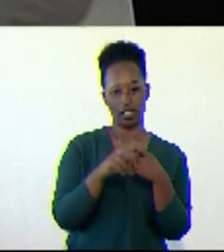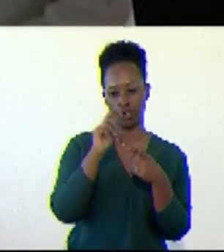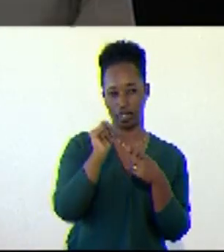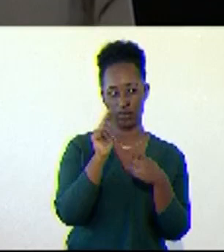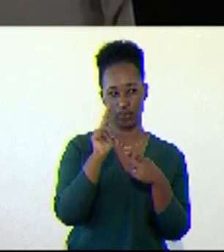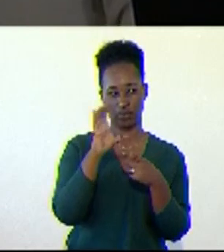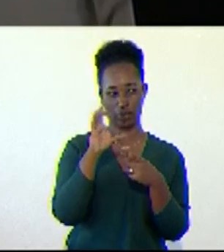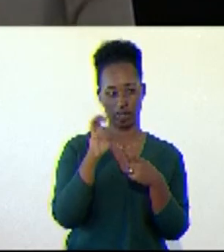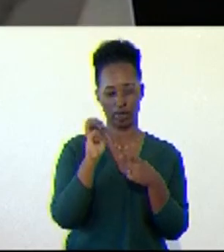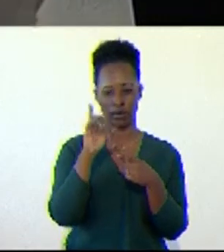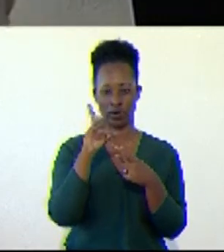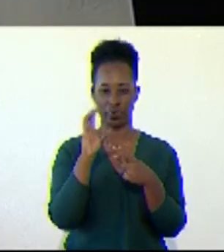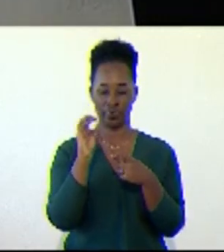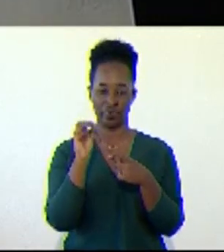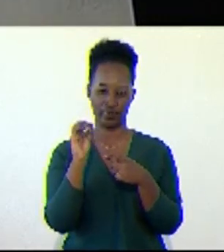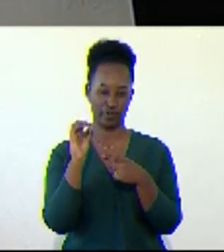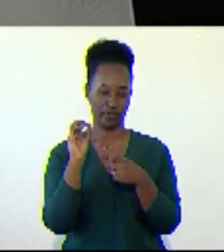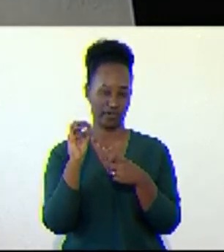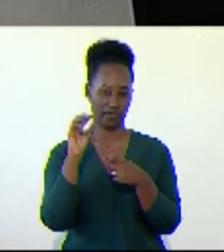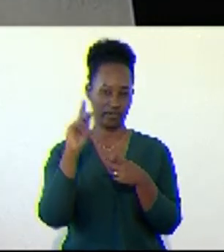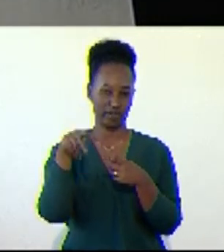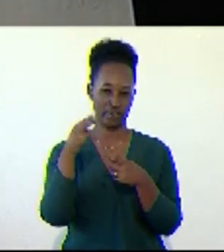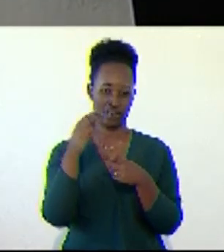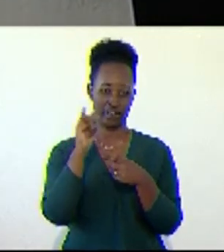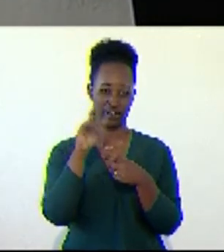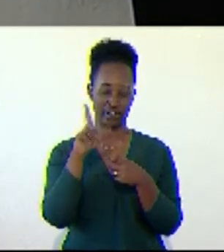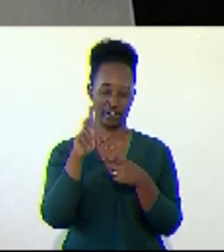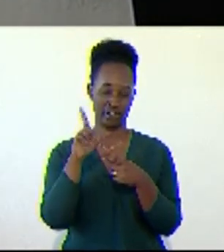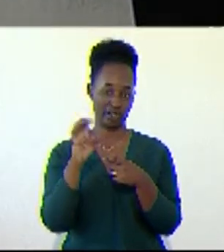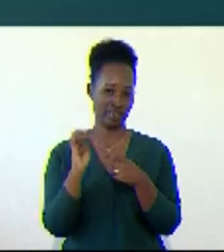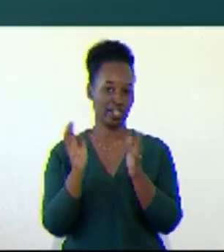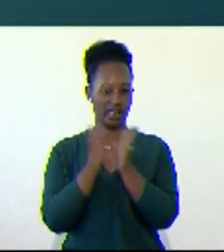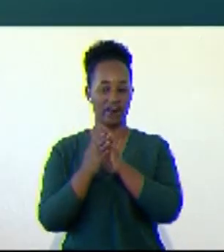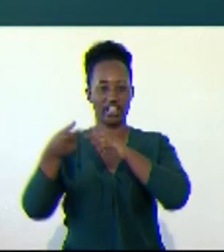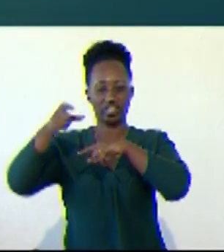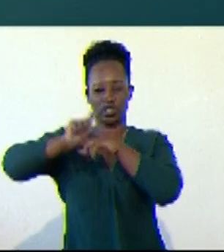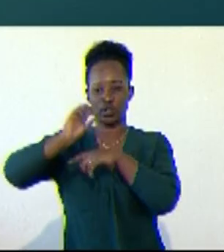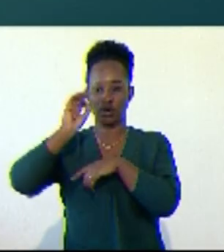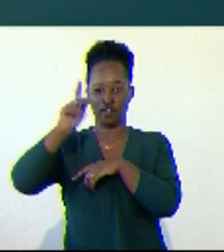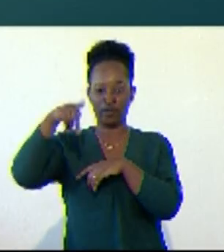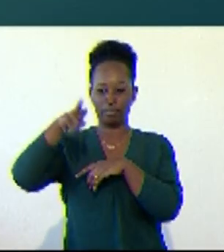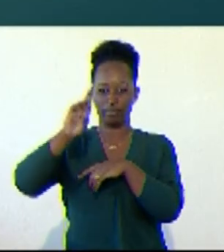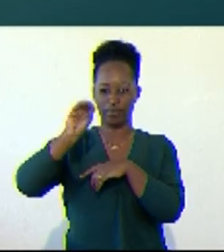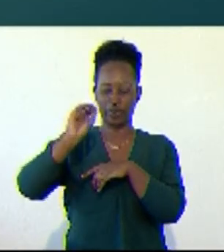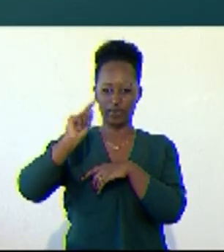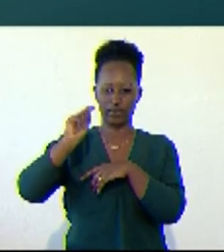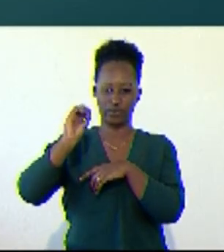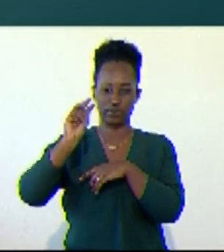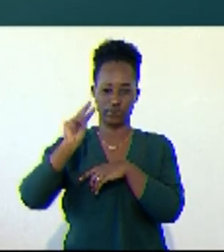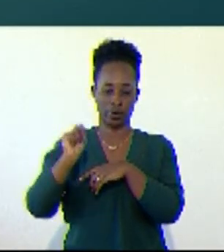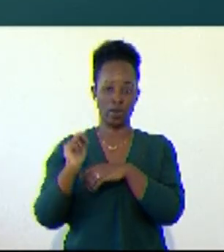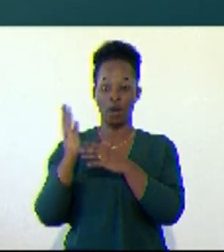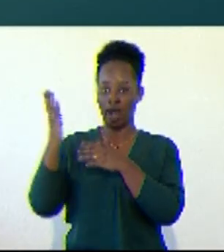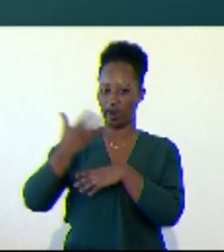the addition of a proton. Here we have the mechanism. The